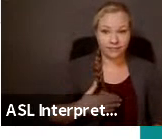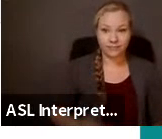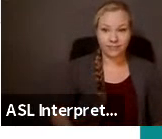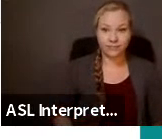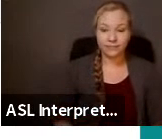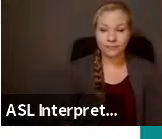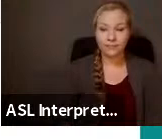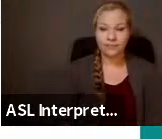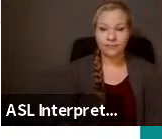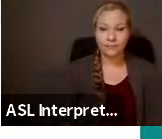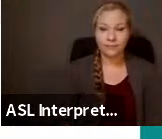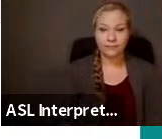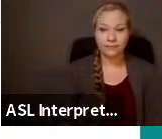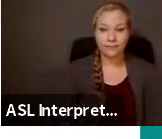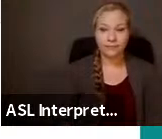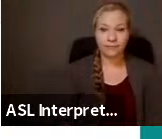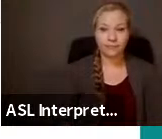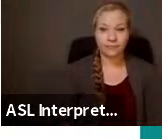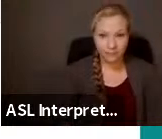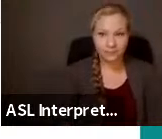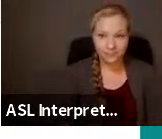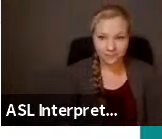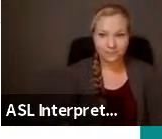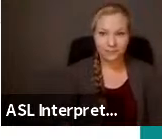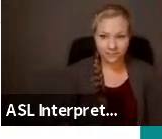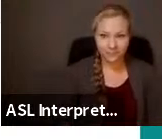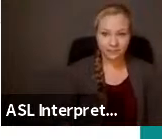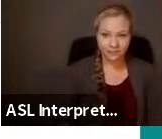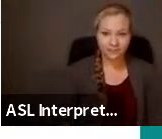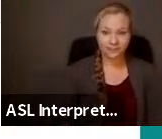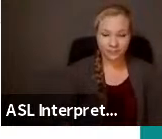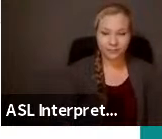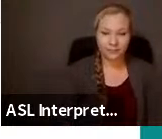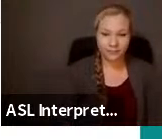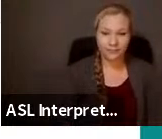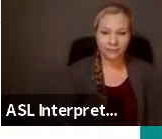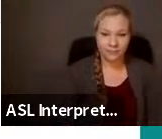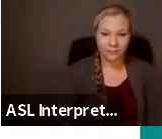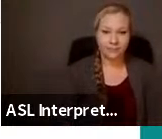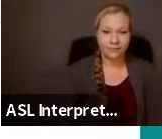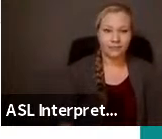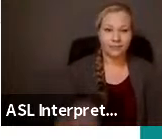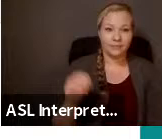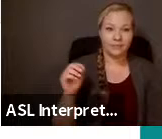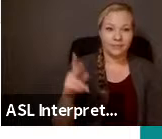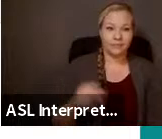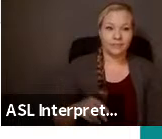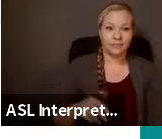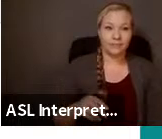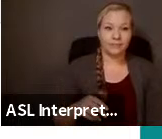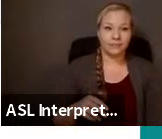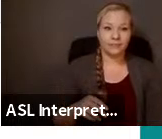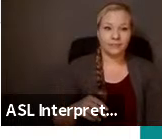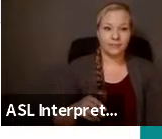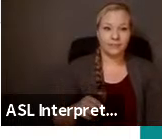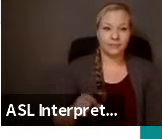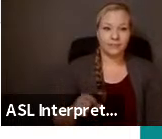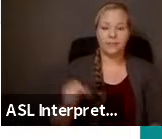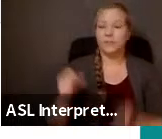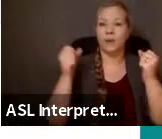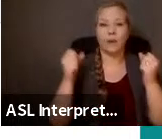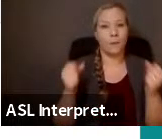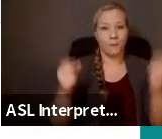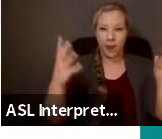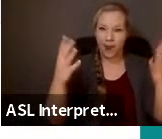Okay, so we've there are a lot of design options